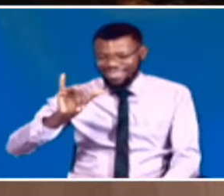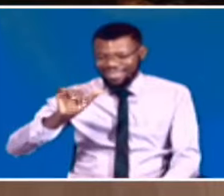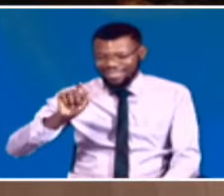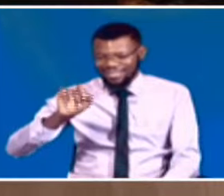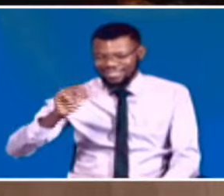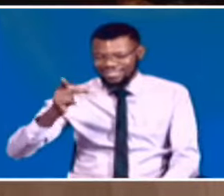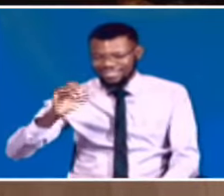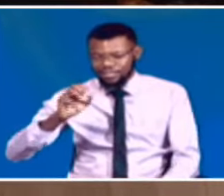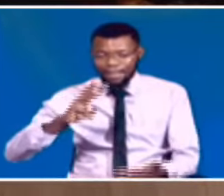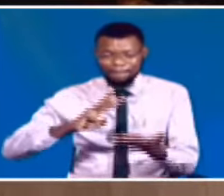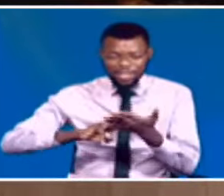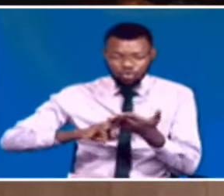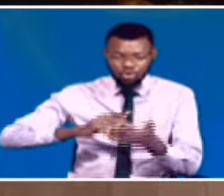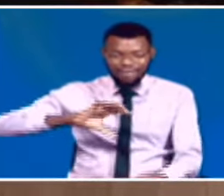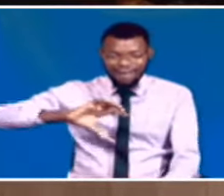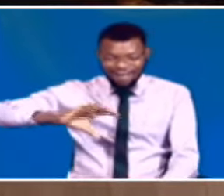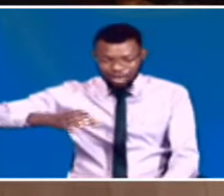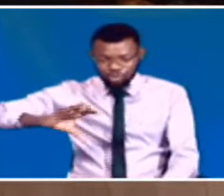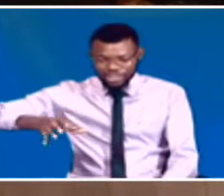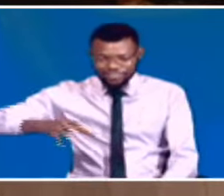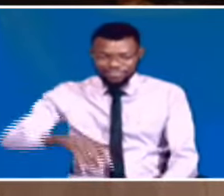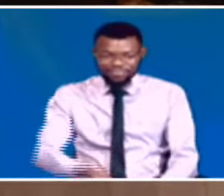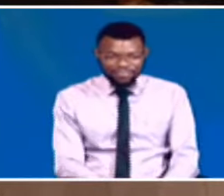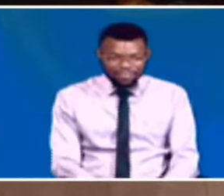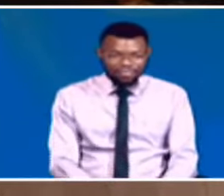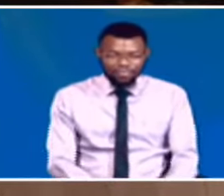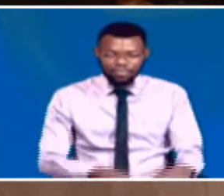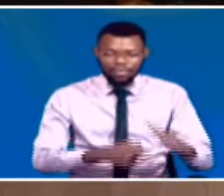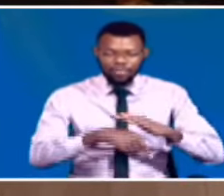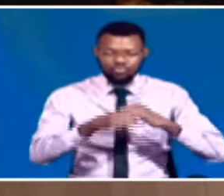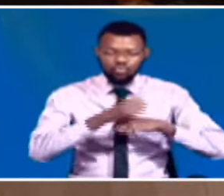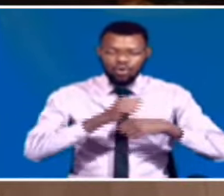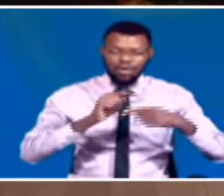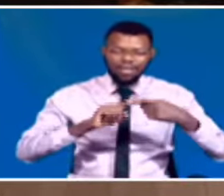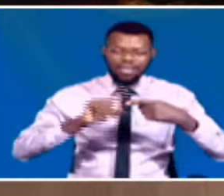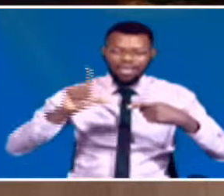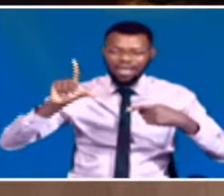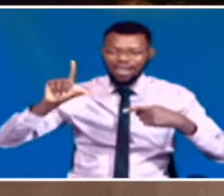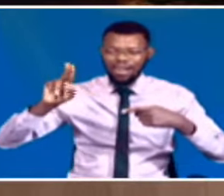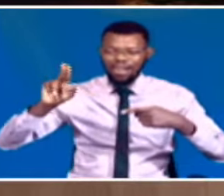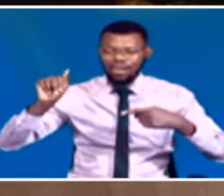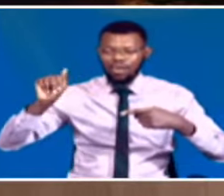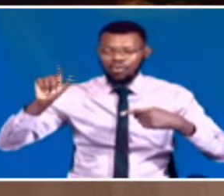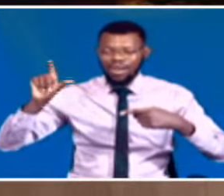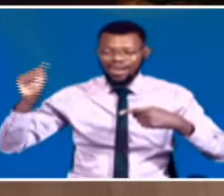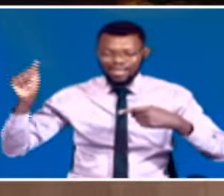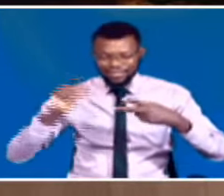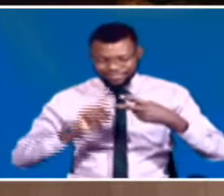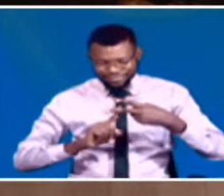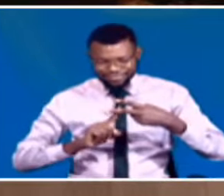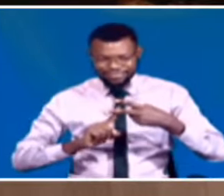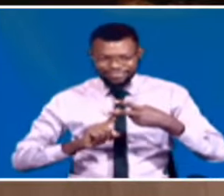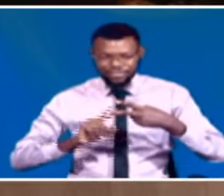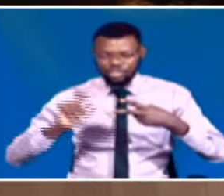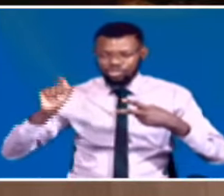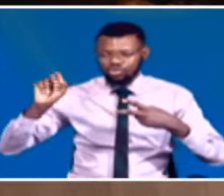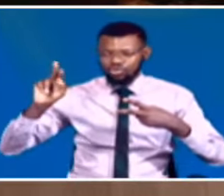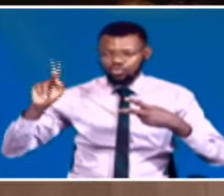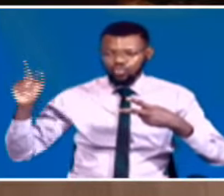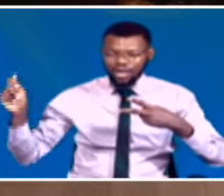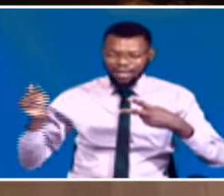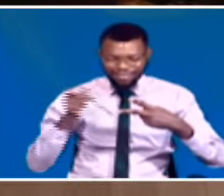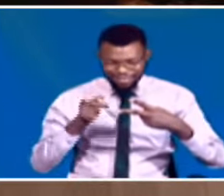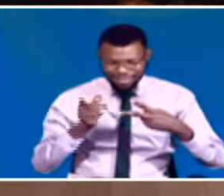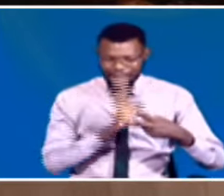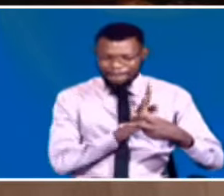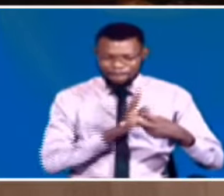Upanzi wa miche shule ya msingi ya za Lwala Koduga na Tuka Caroline Oduor ambaye ni mwanachama wa bodi ya